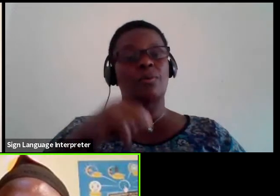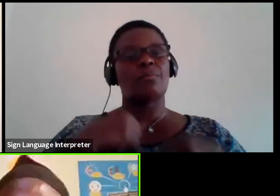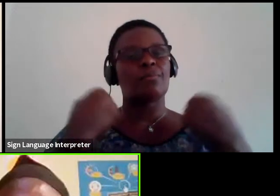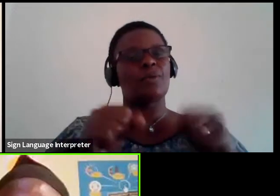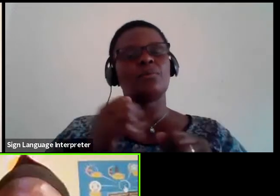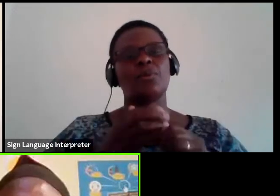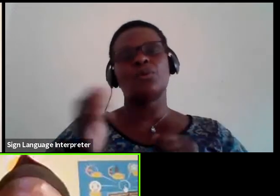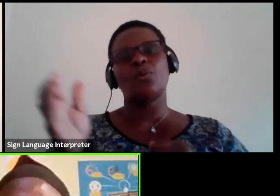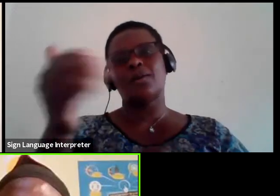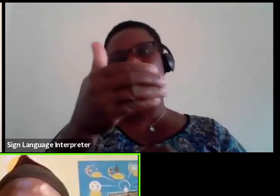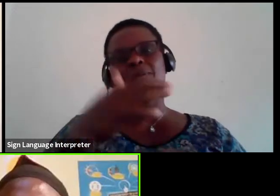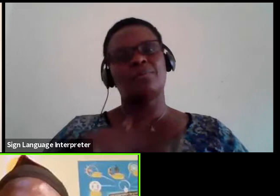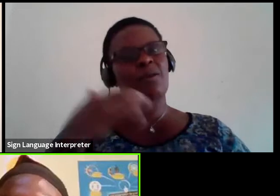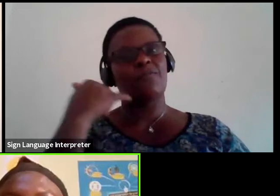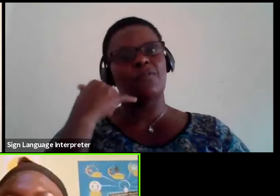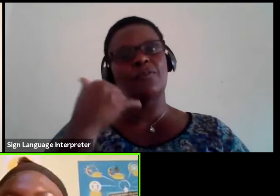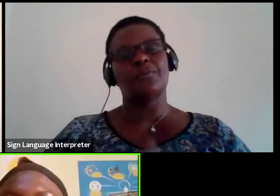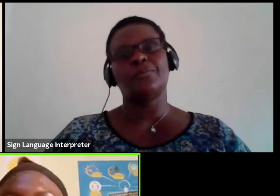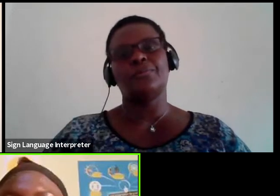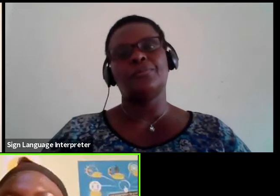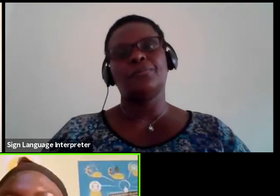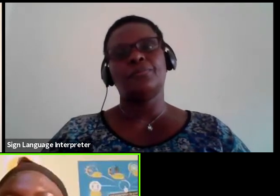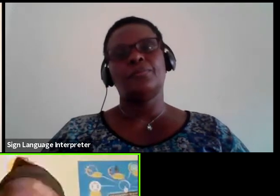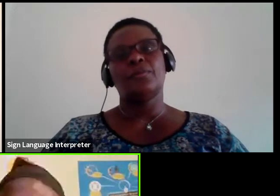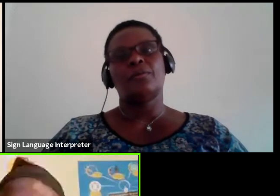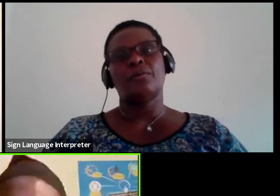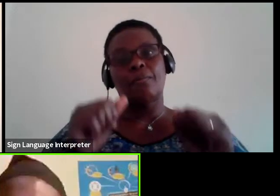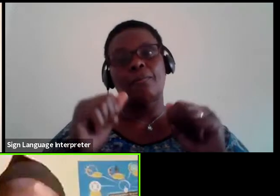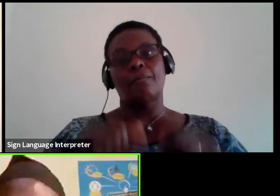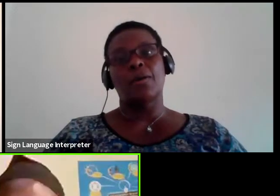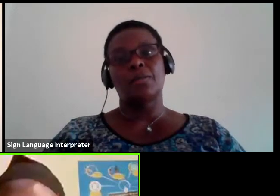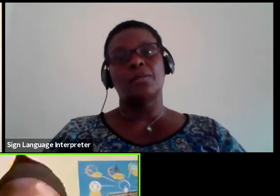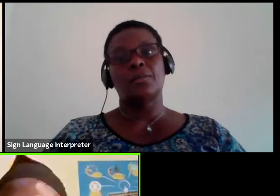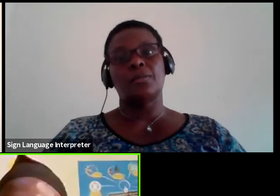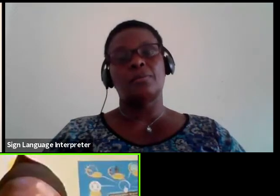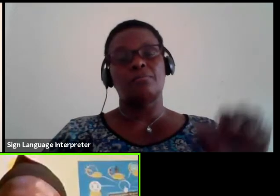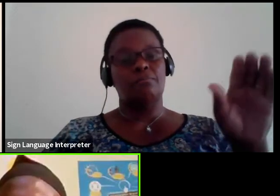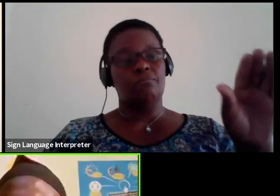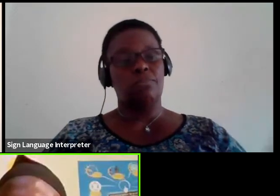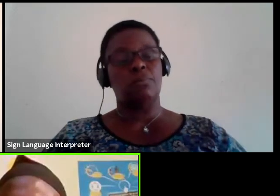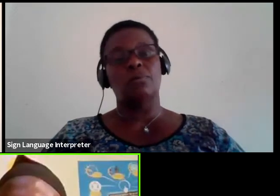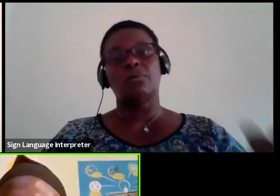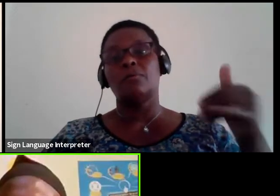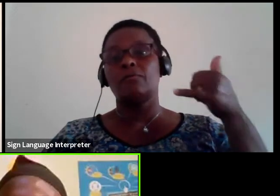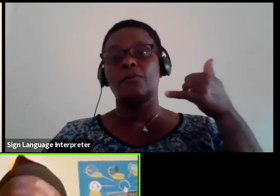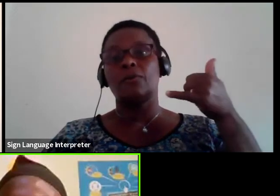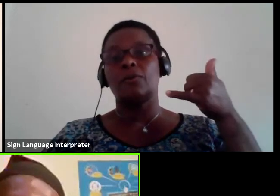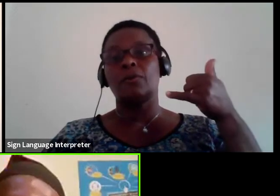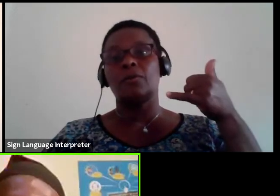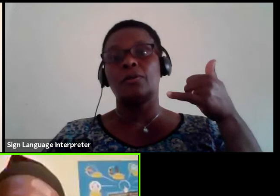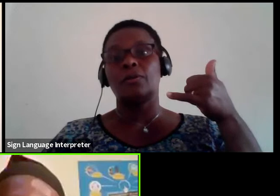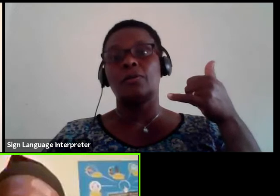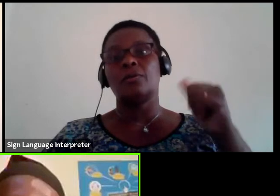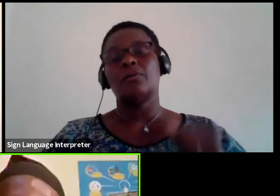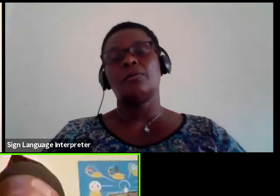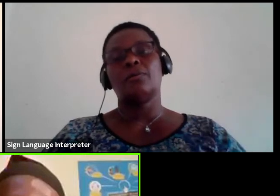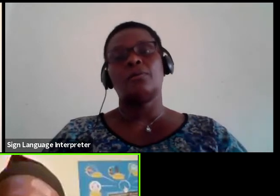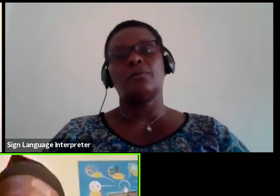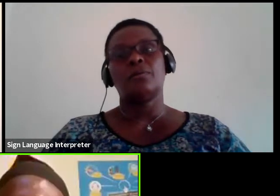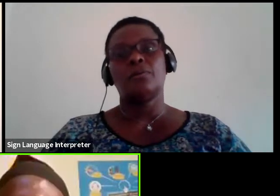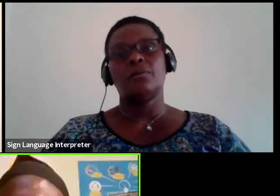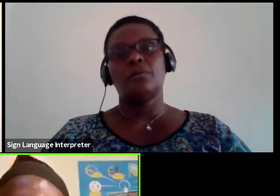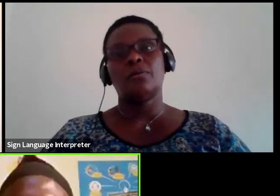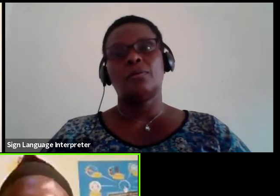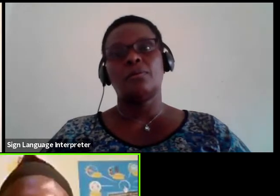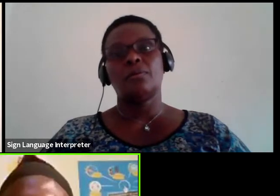somebody can do that. And some of these officials do it manually. Somebody picks your device and actually logs in and does and